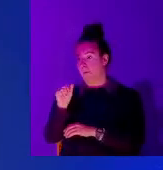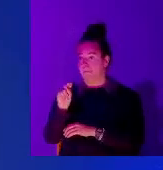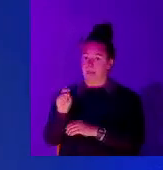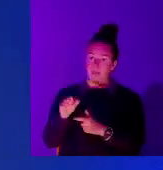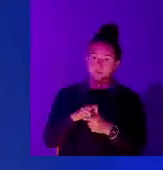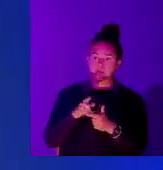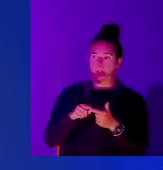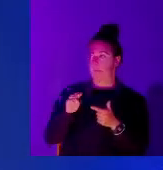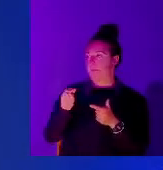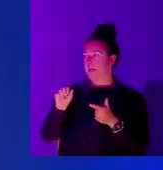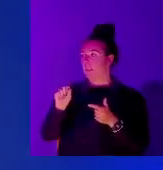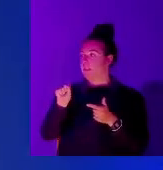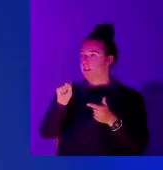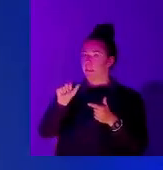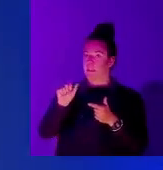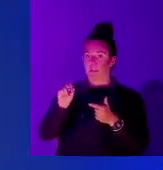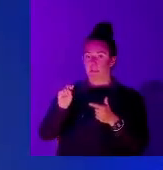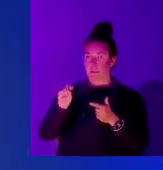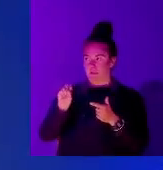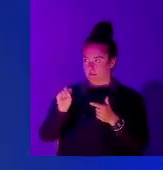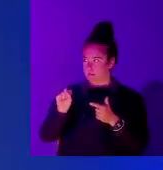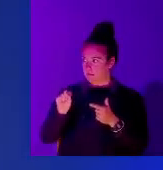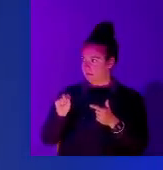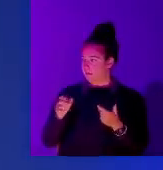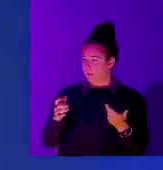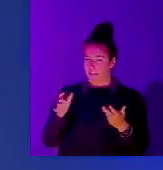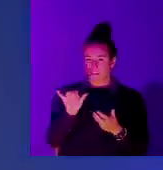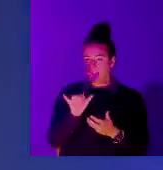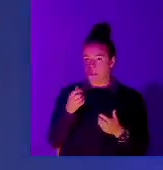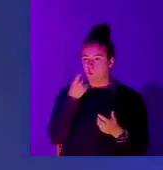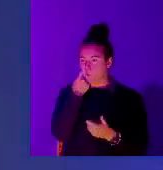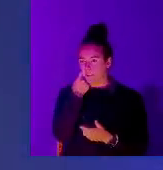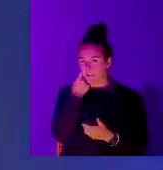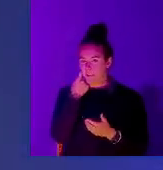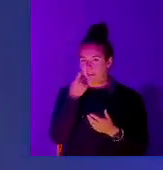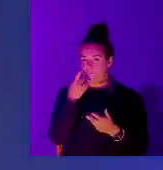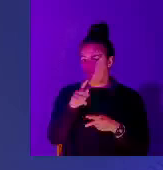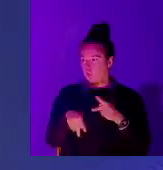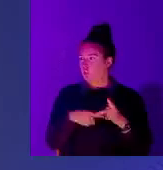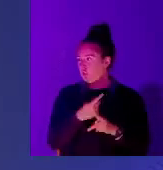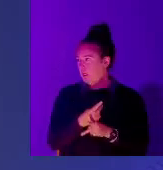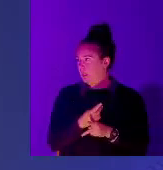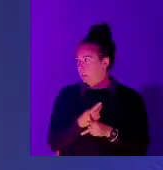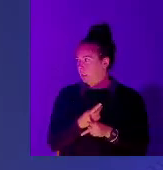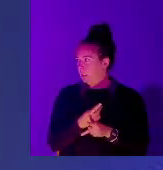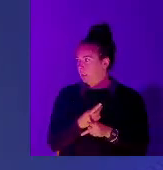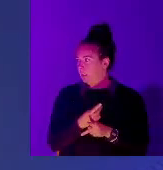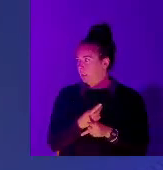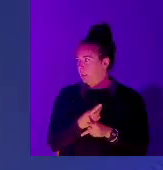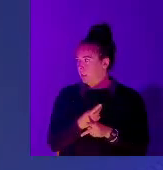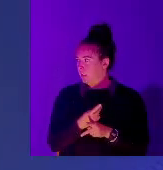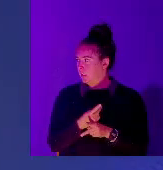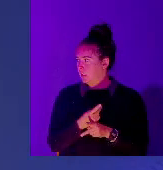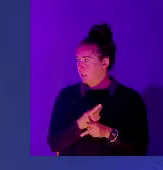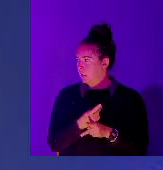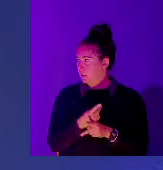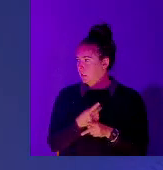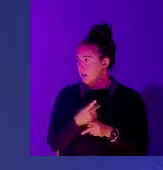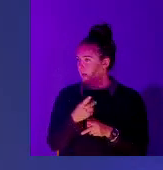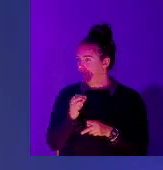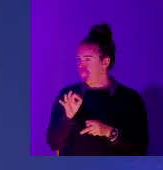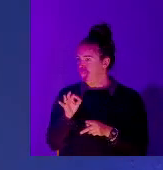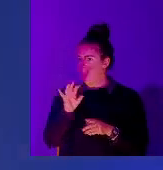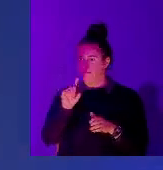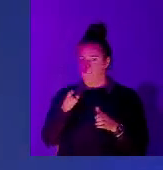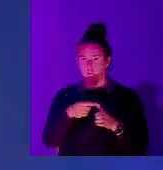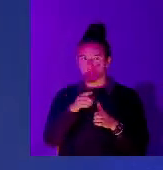heresies that John wrote about in his letters, his epistles, in the first century. And it goes against